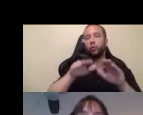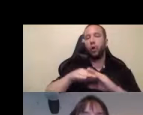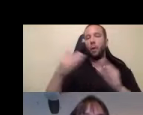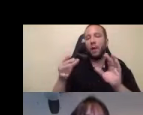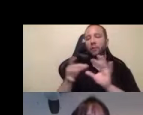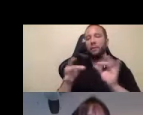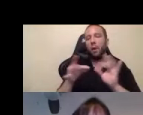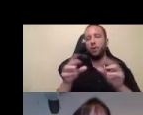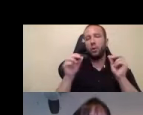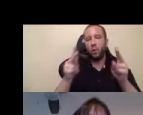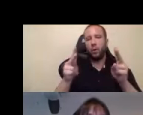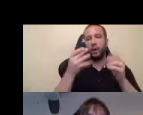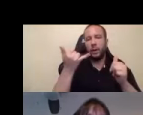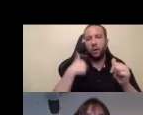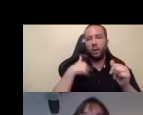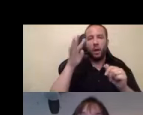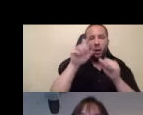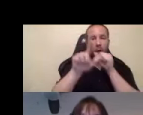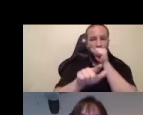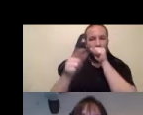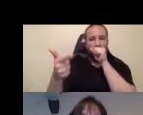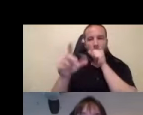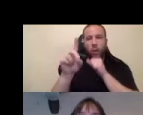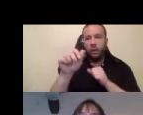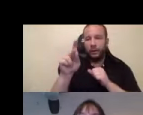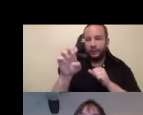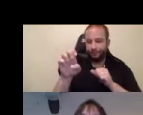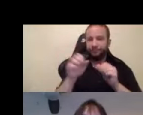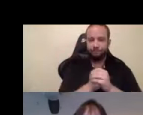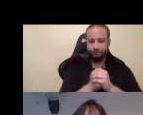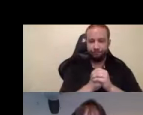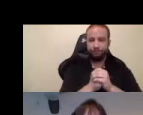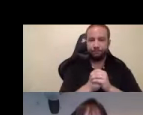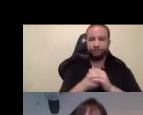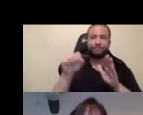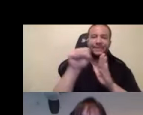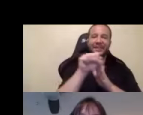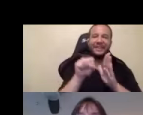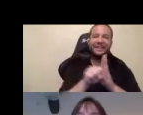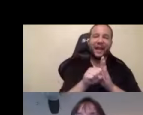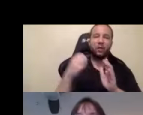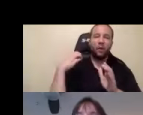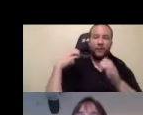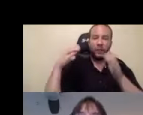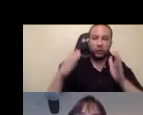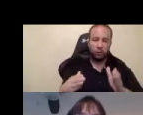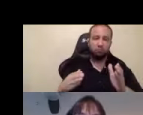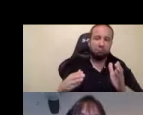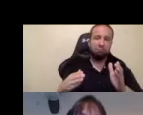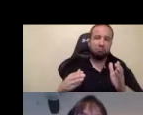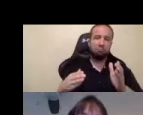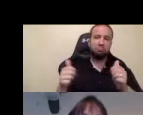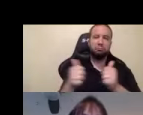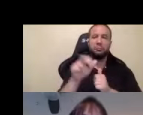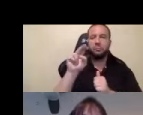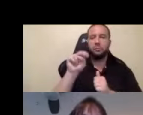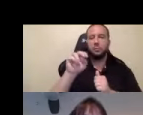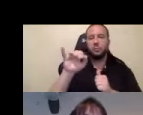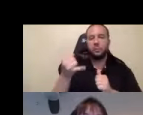So I'm going to turn it over now to Dave Rosenblatt, who is our State Resilience Officer and with the New Jersey Department